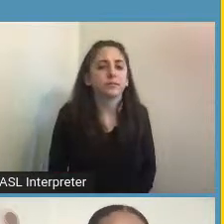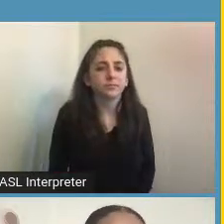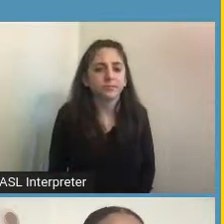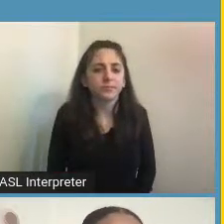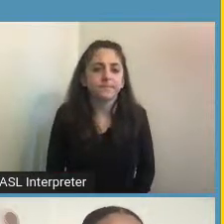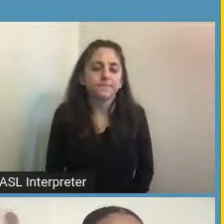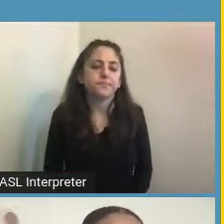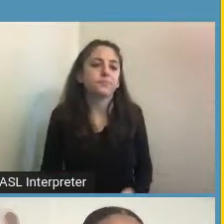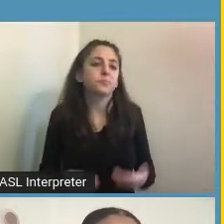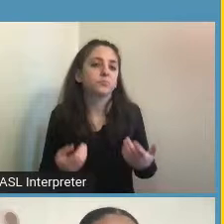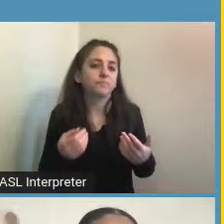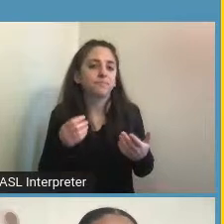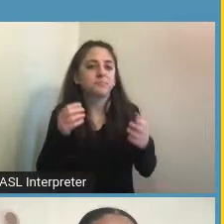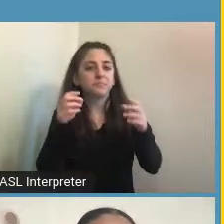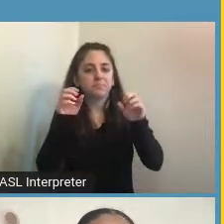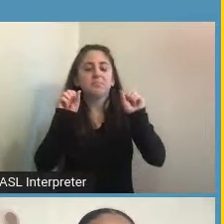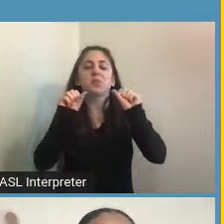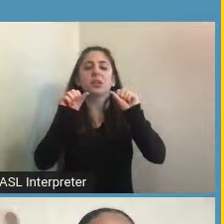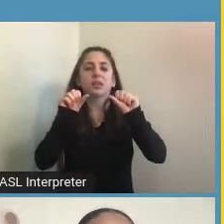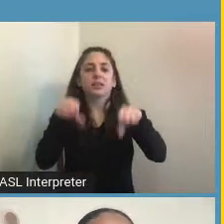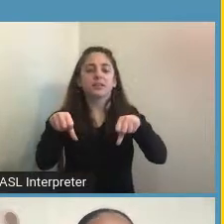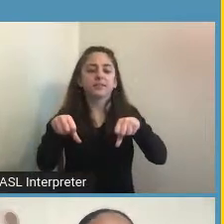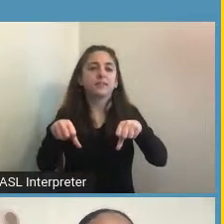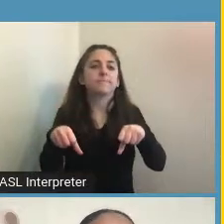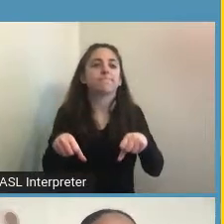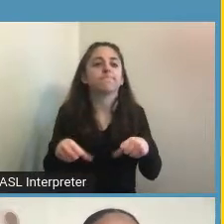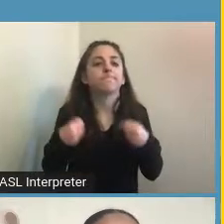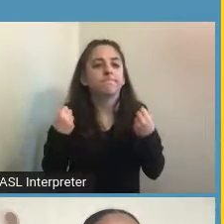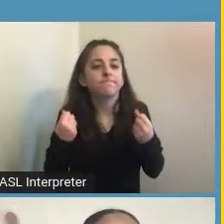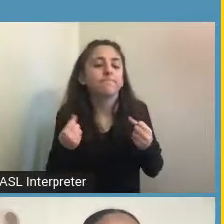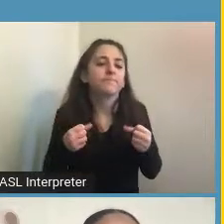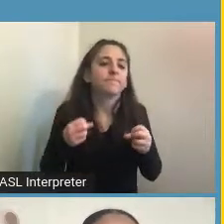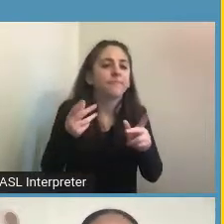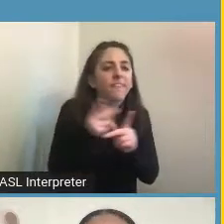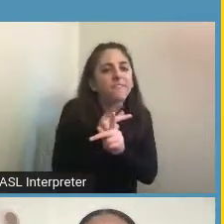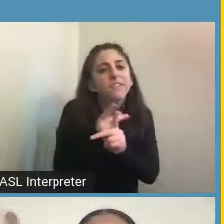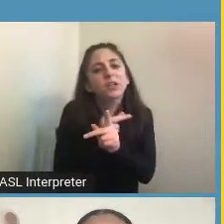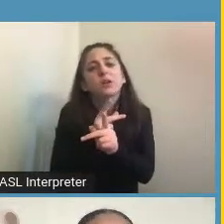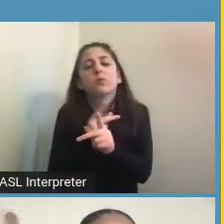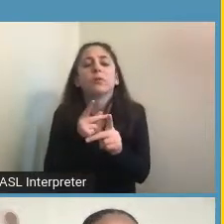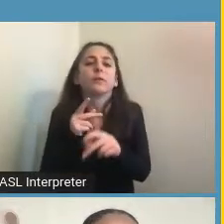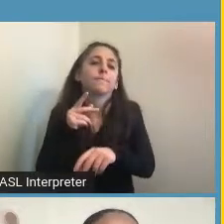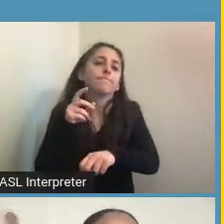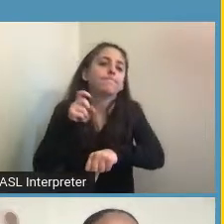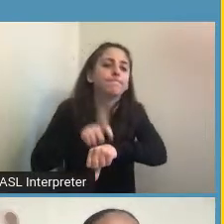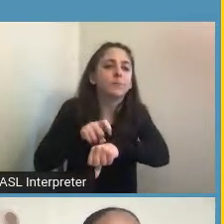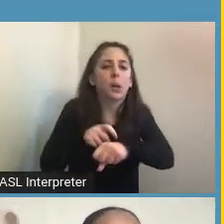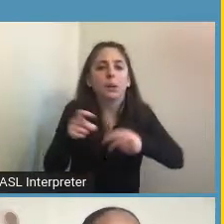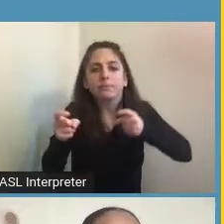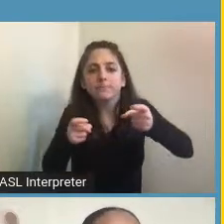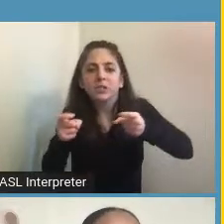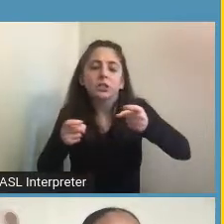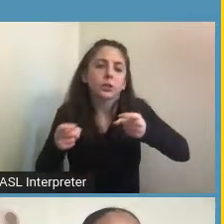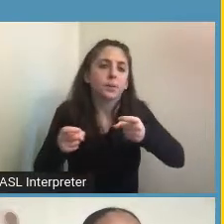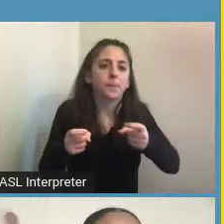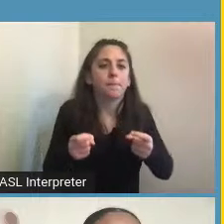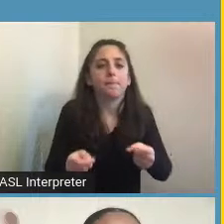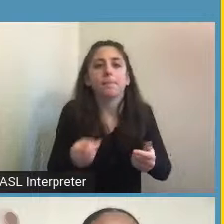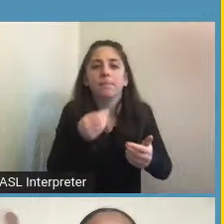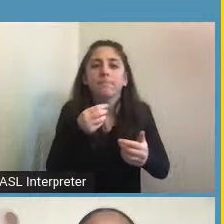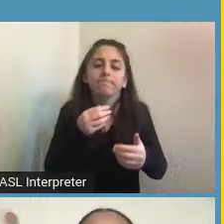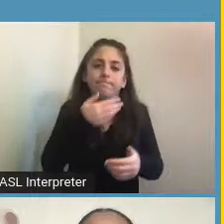that we were unable to get together? Or was the challenge finding out the appropriate credit